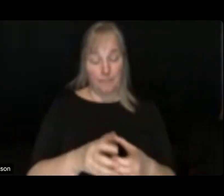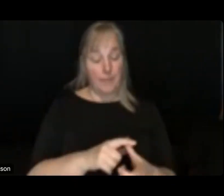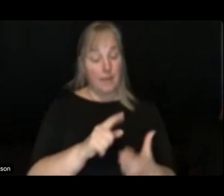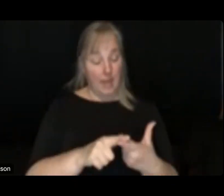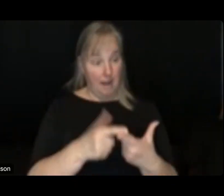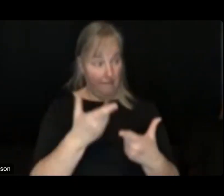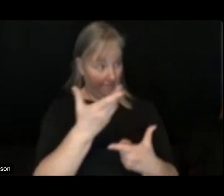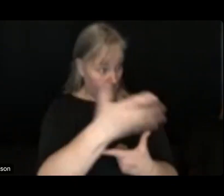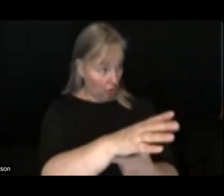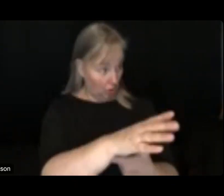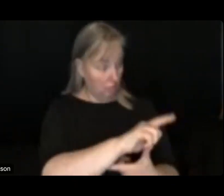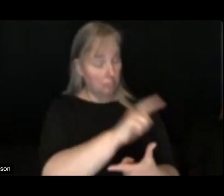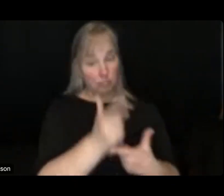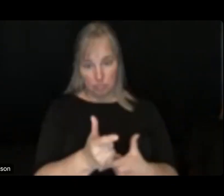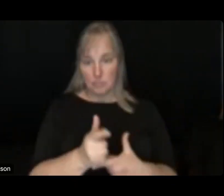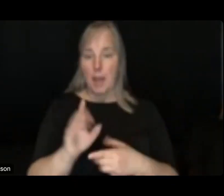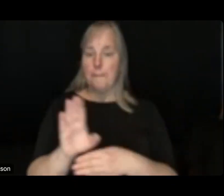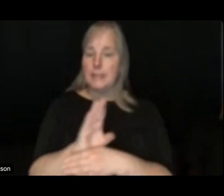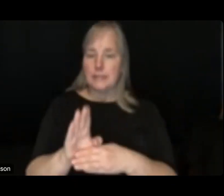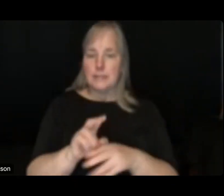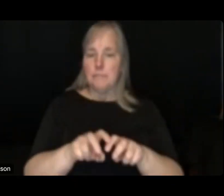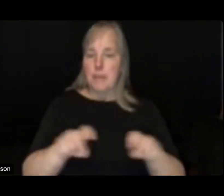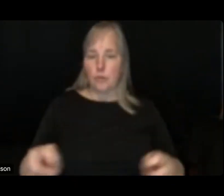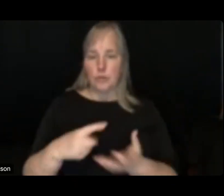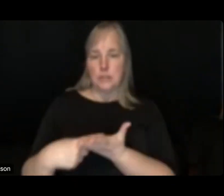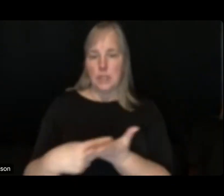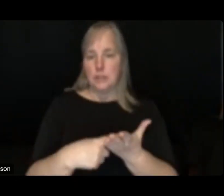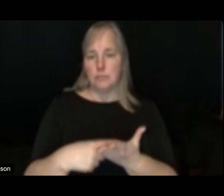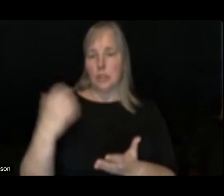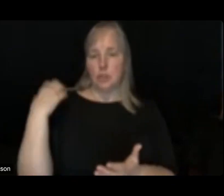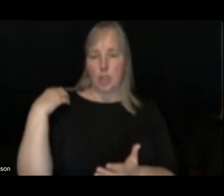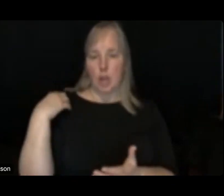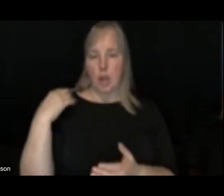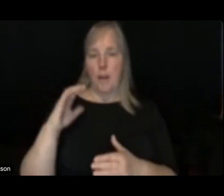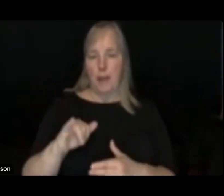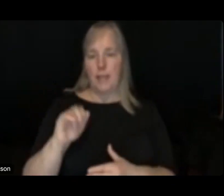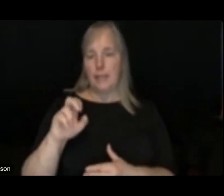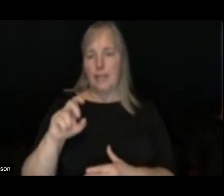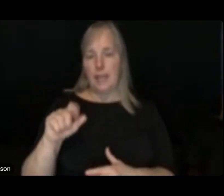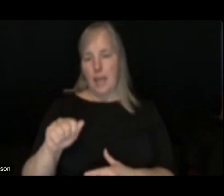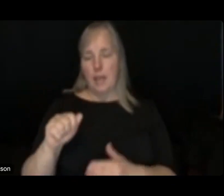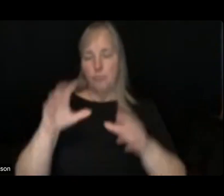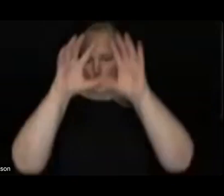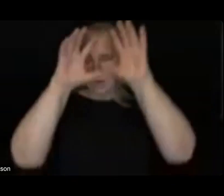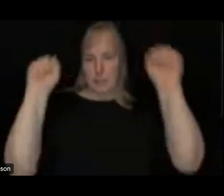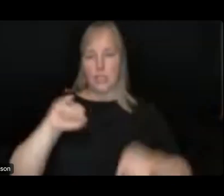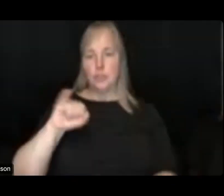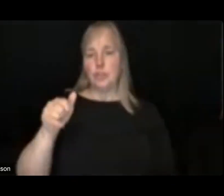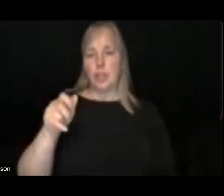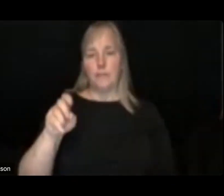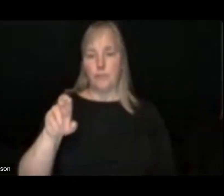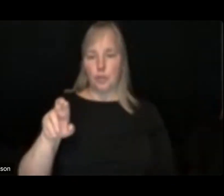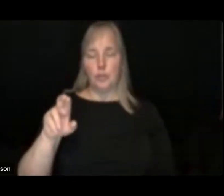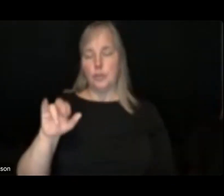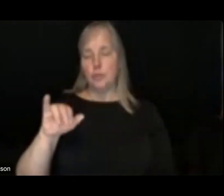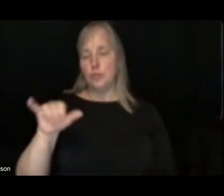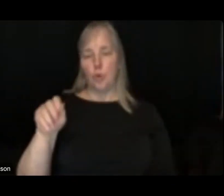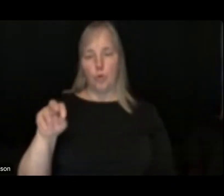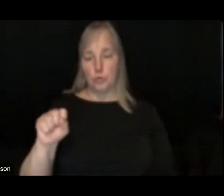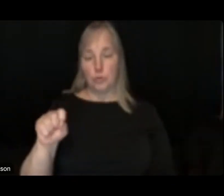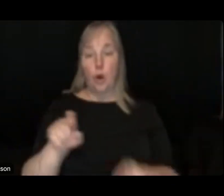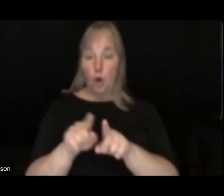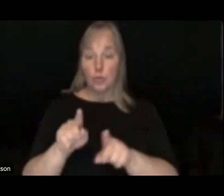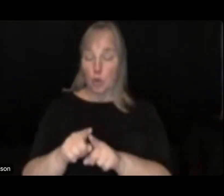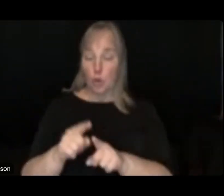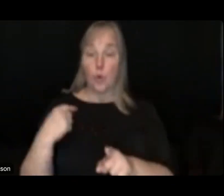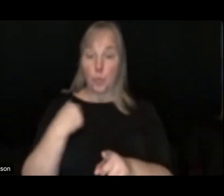business panel discussion to be chaired by EDA President Jennifer Jones. But also, we are very pleasant that we have some